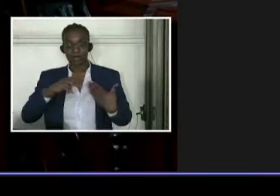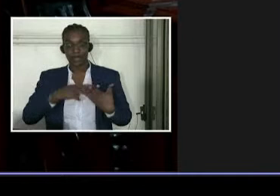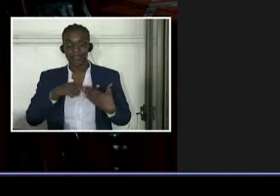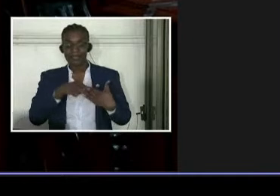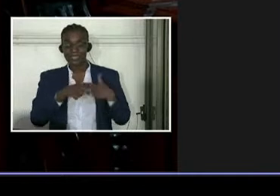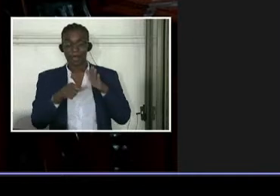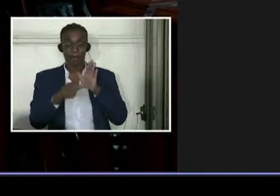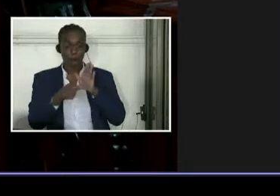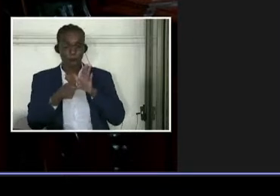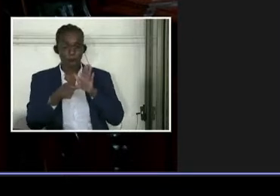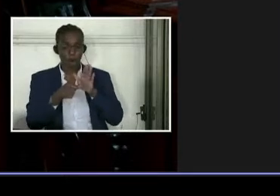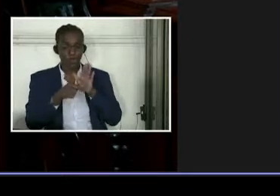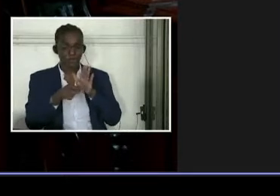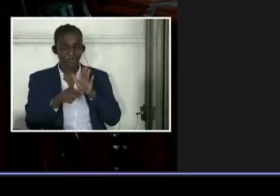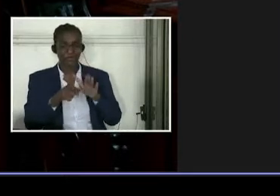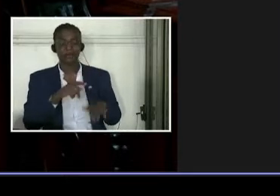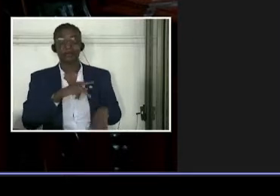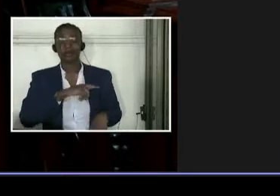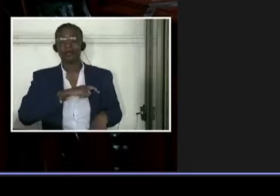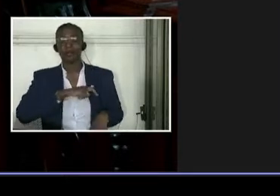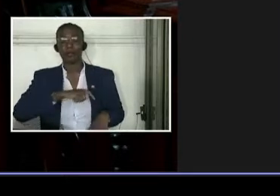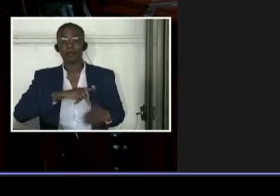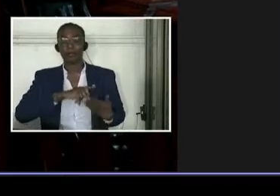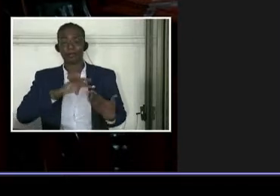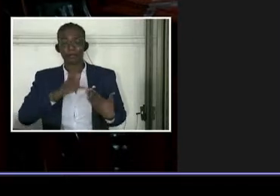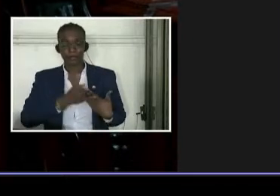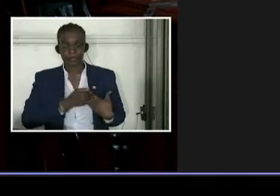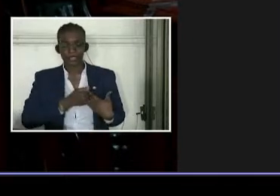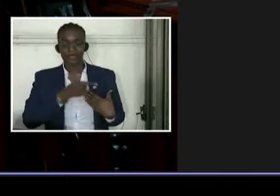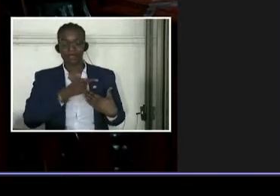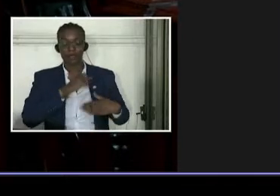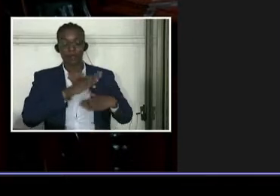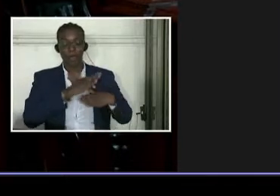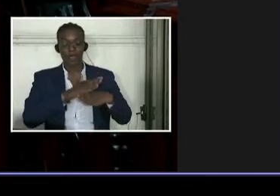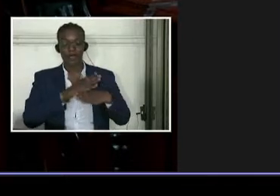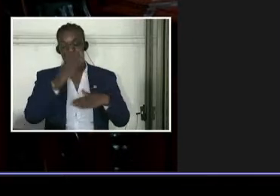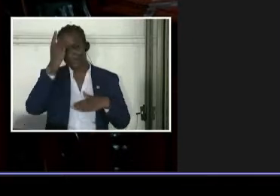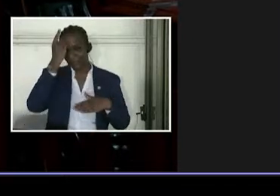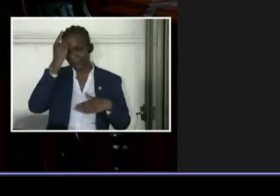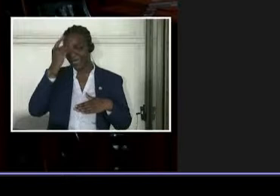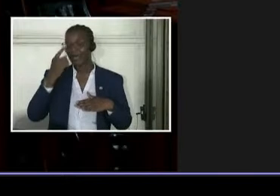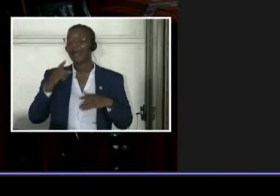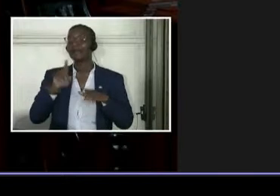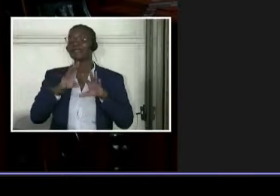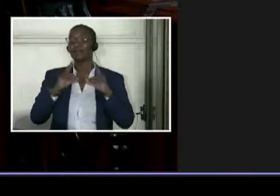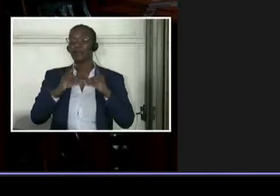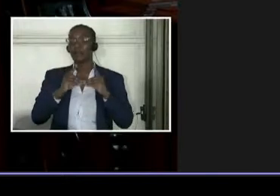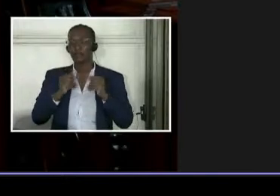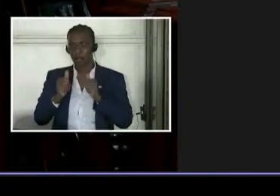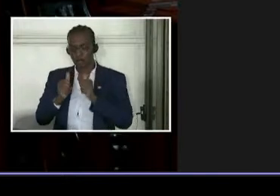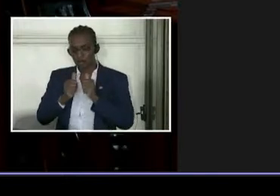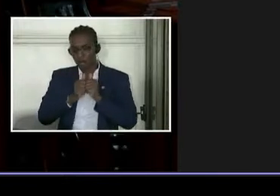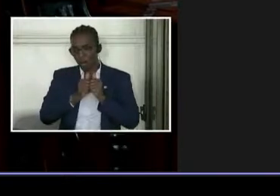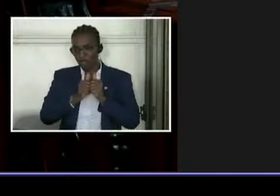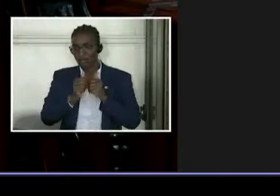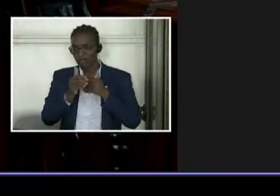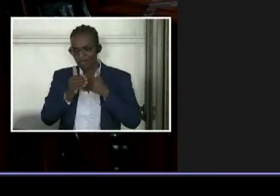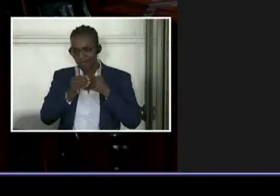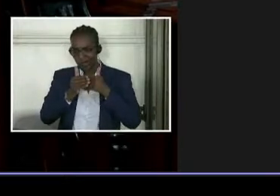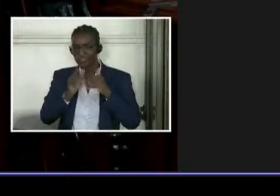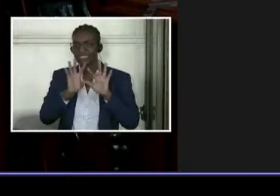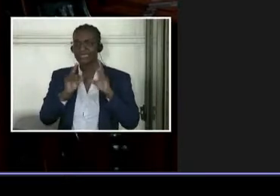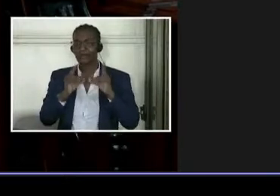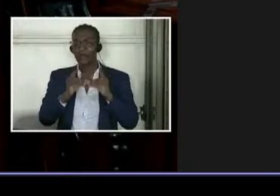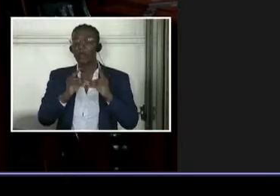catalytic project. Working with the Thekwini municipality, we have made a decision as the department to be closer to this project, as people